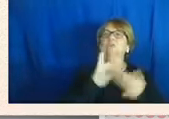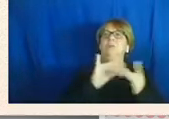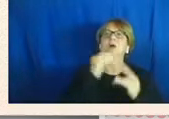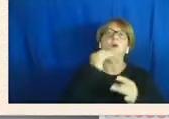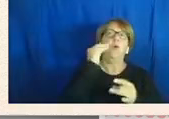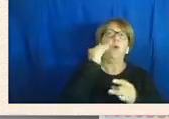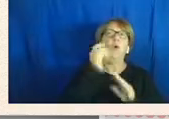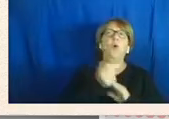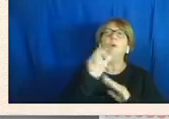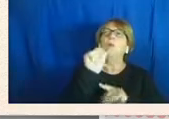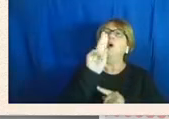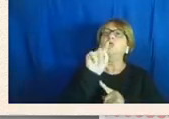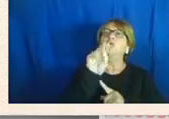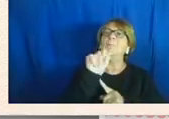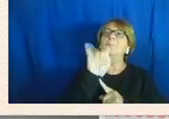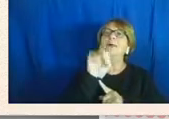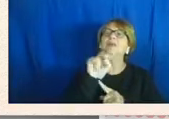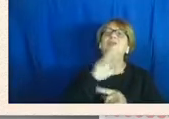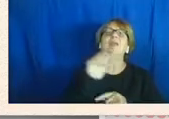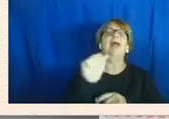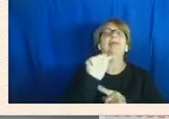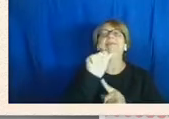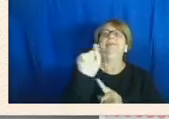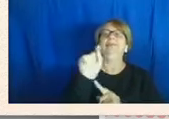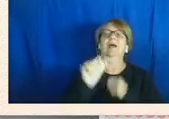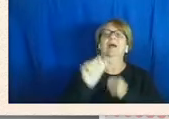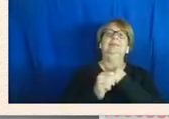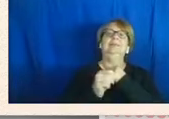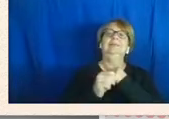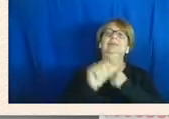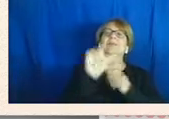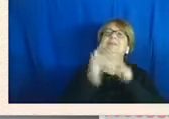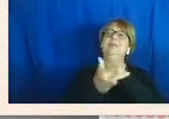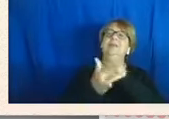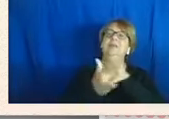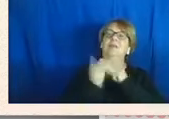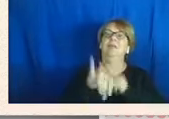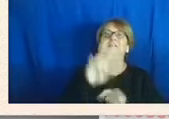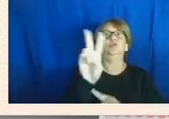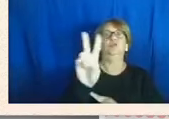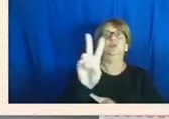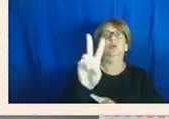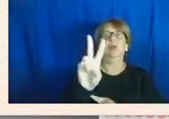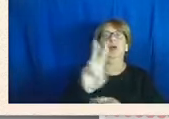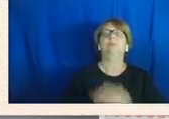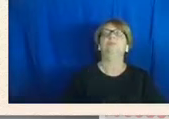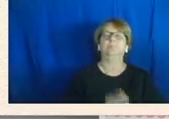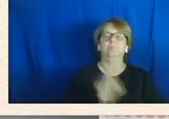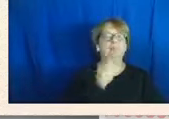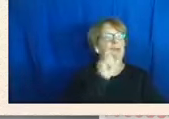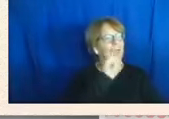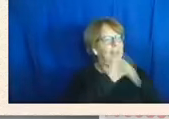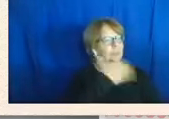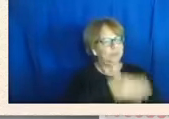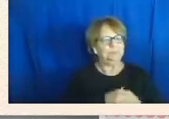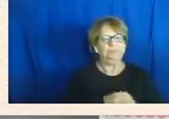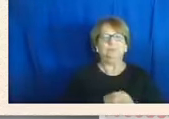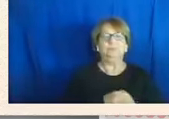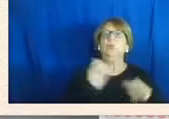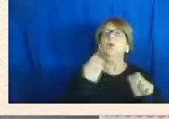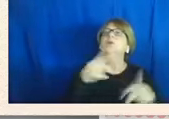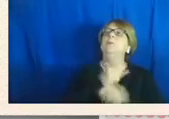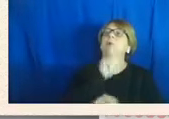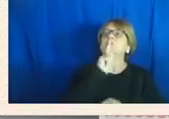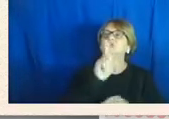assistive technology. So please join us for that at 2 o'clock. Yes, that'll be good. We also want to make sure we mention our sponsors,